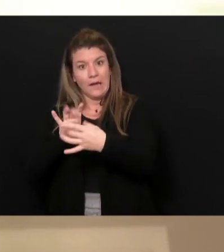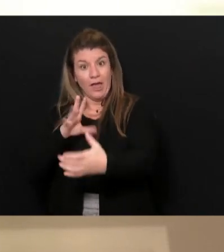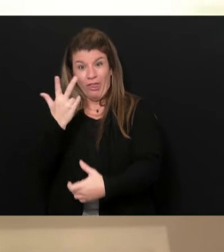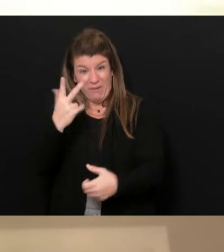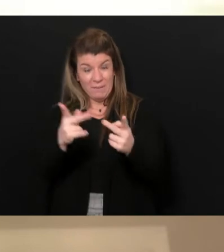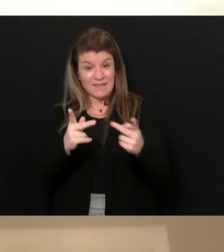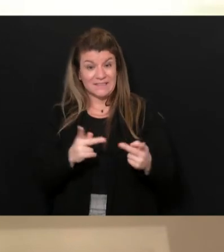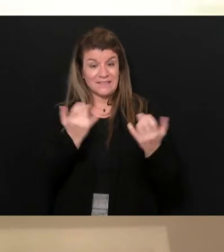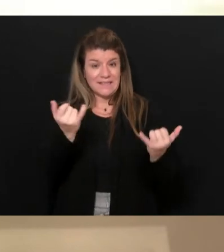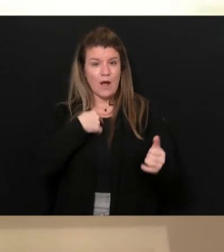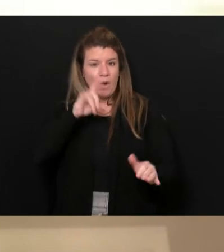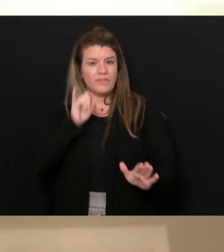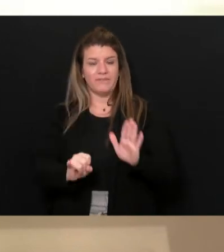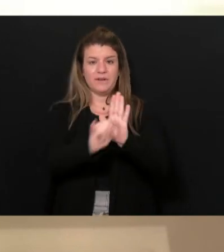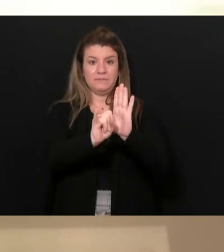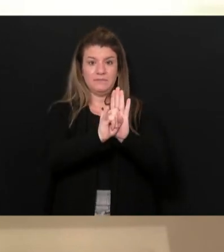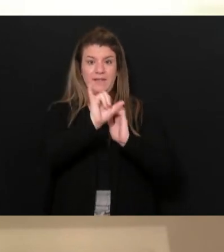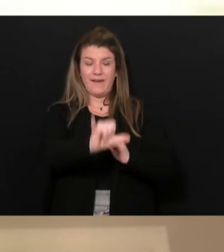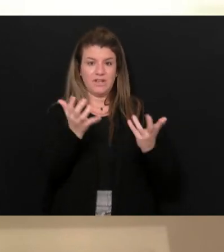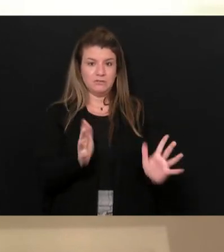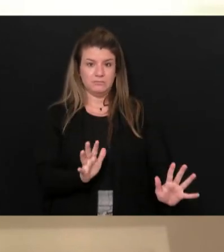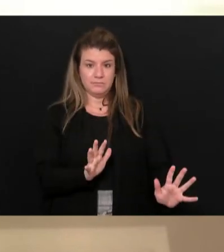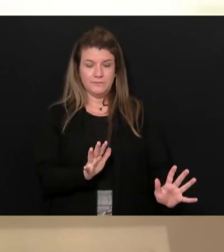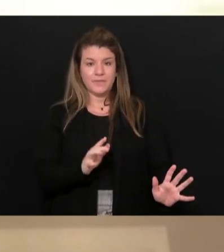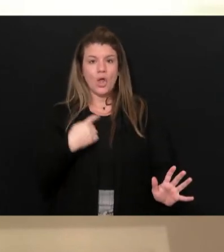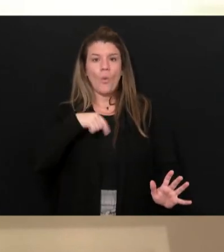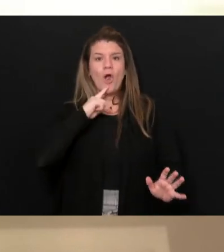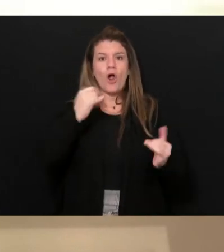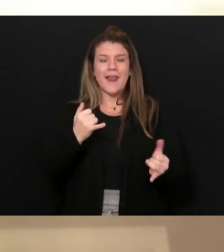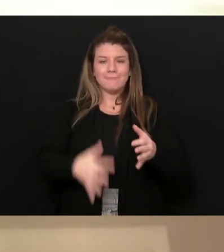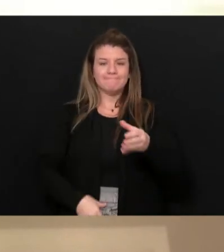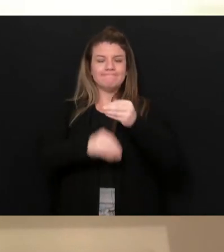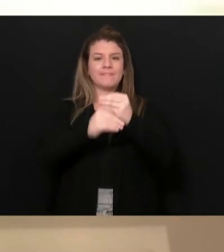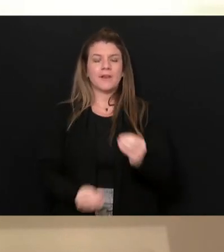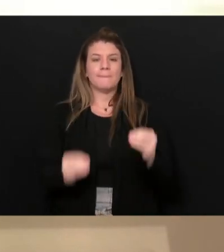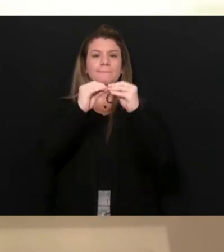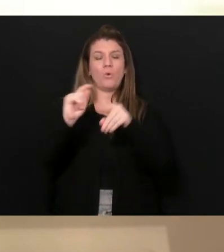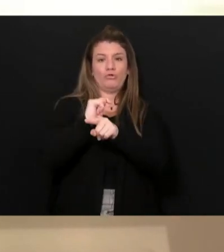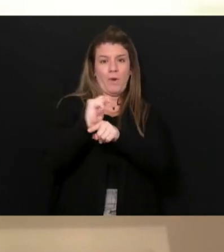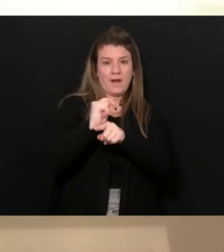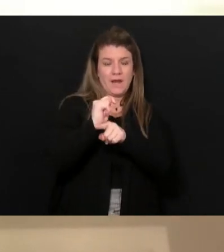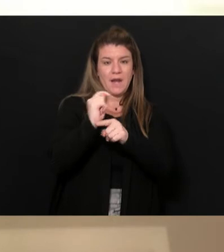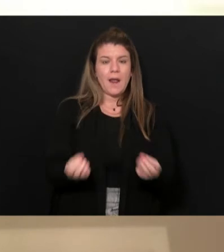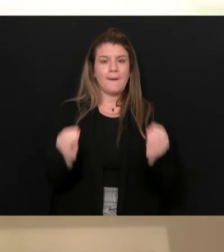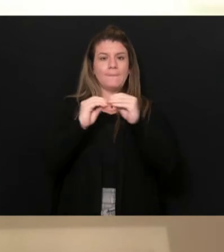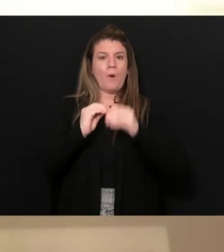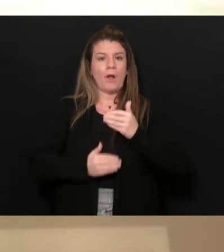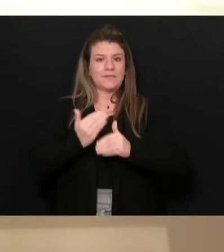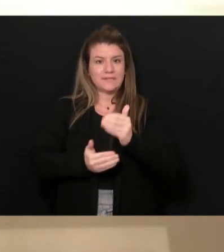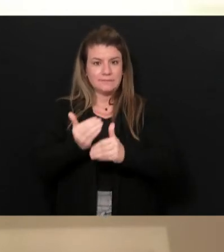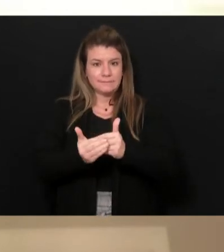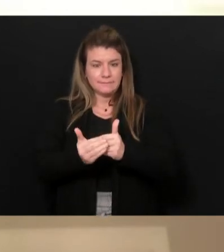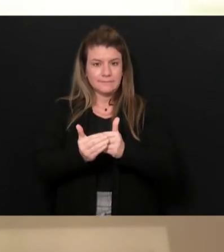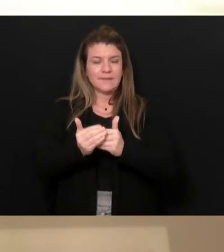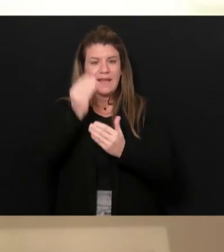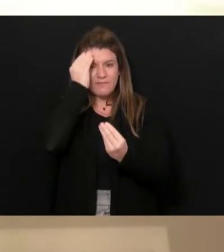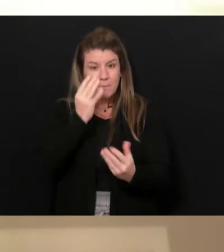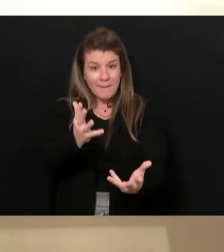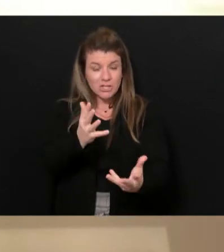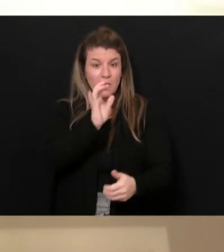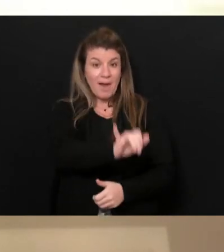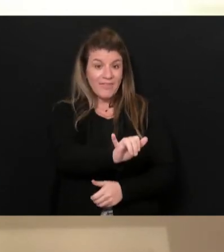and are putting additional training and an additional process step in. The